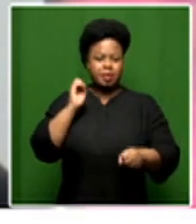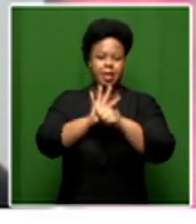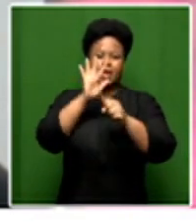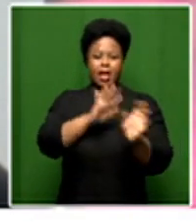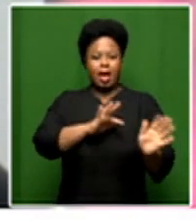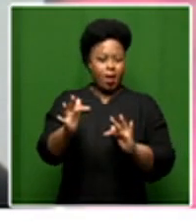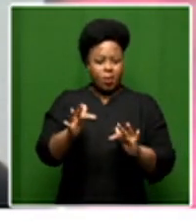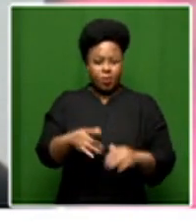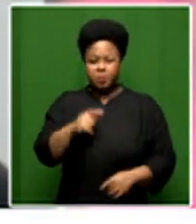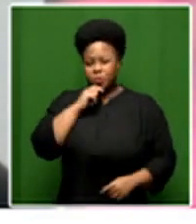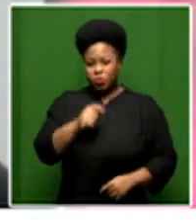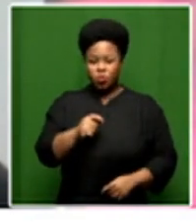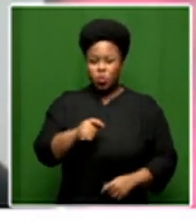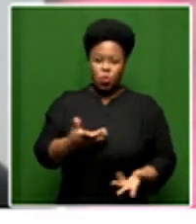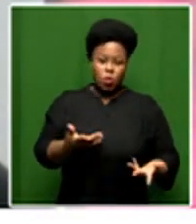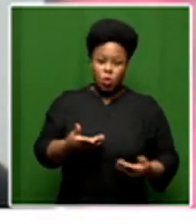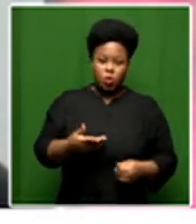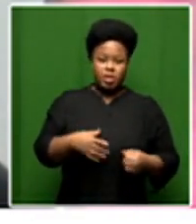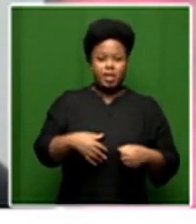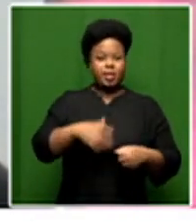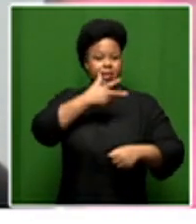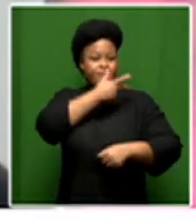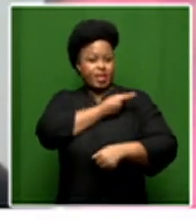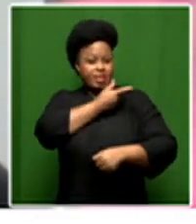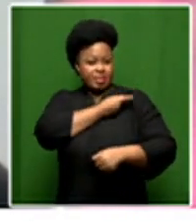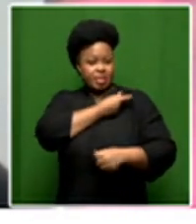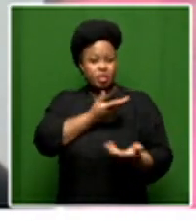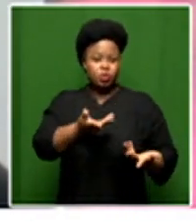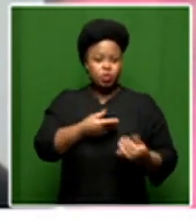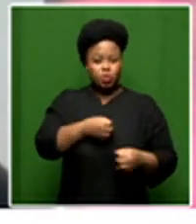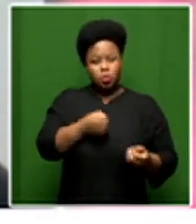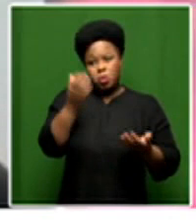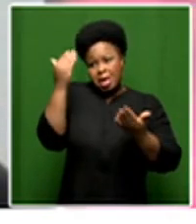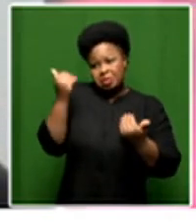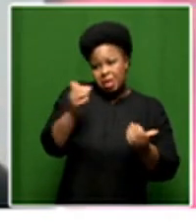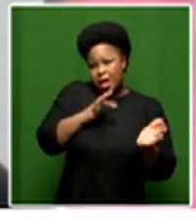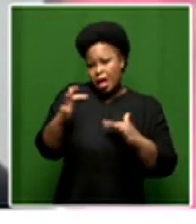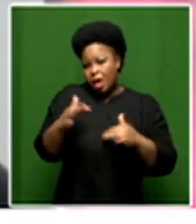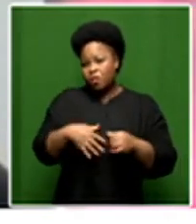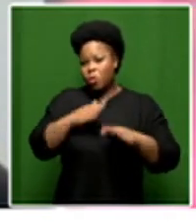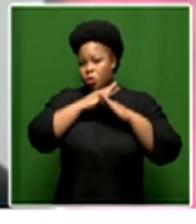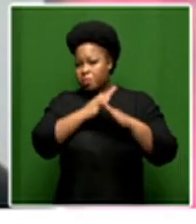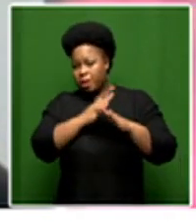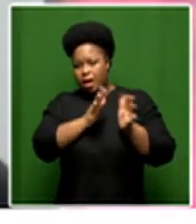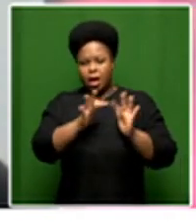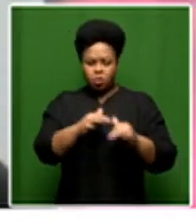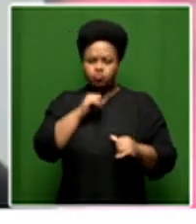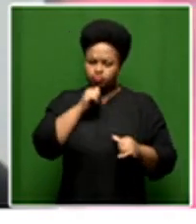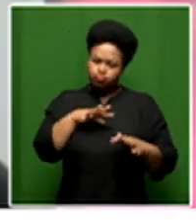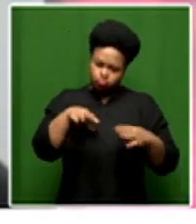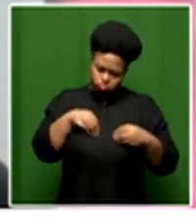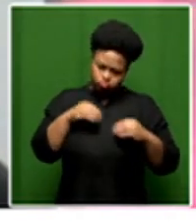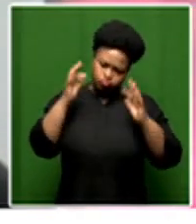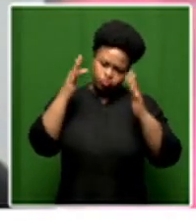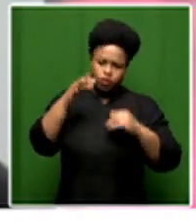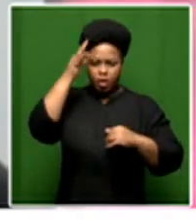implications of or the ability of the vaccine in terms of responding to our expectations. So we welcome that and we applaud government